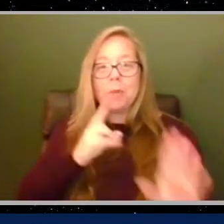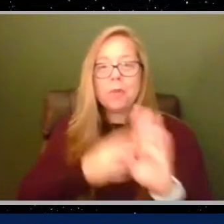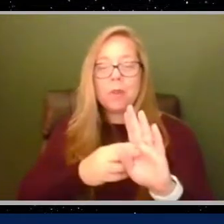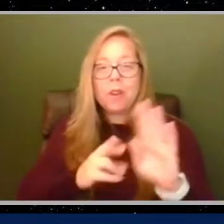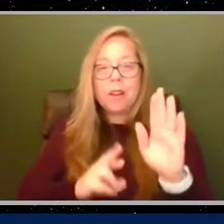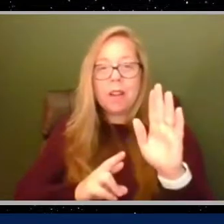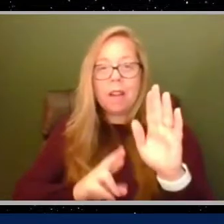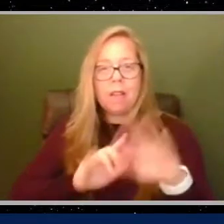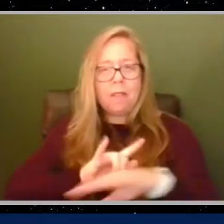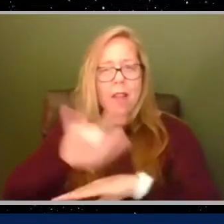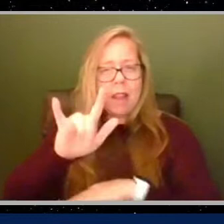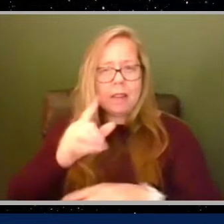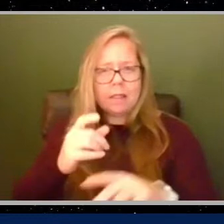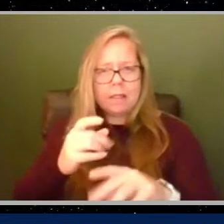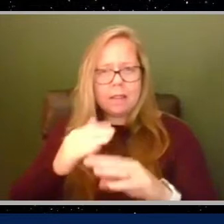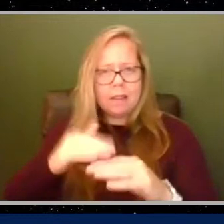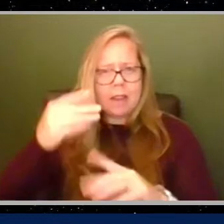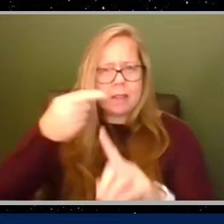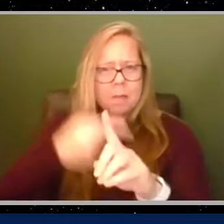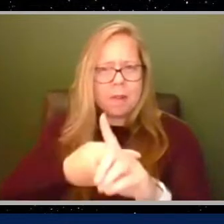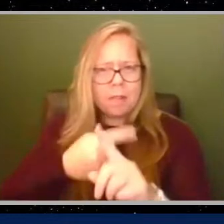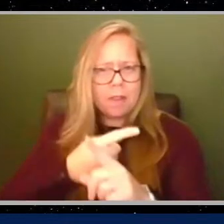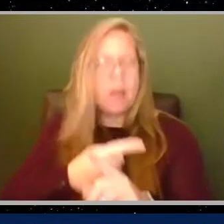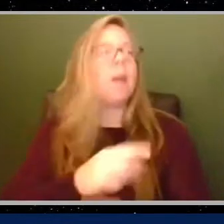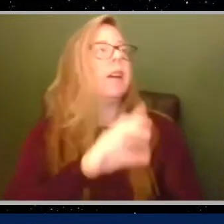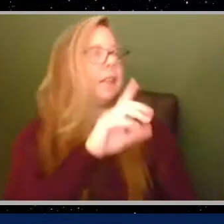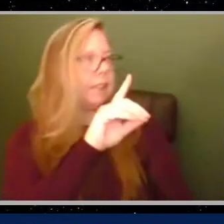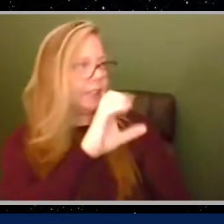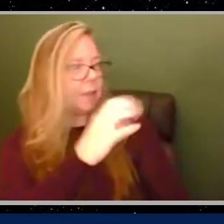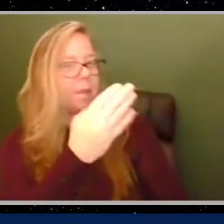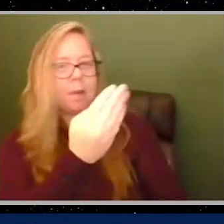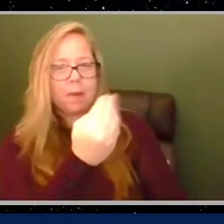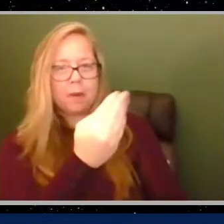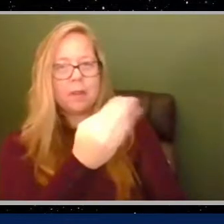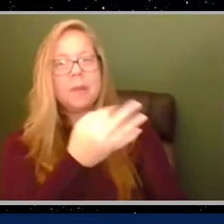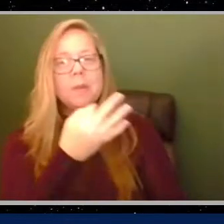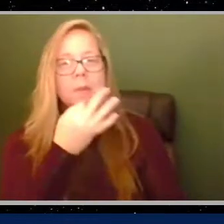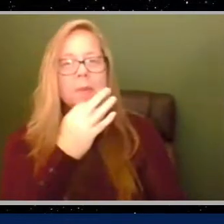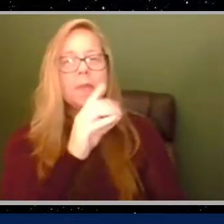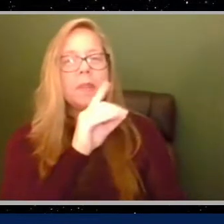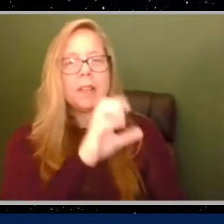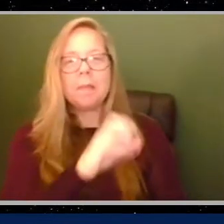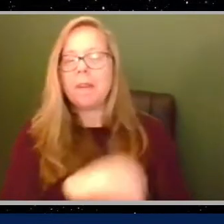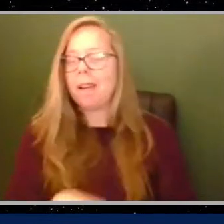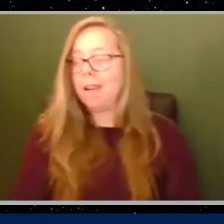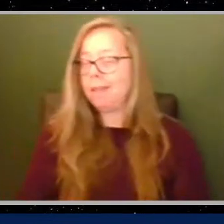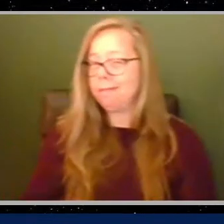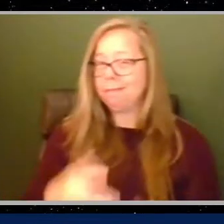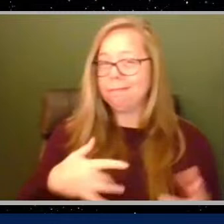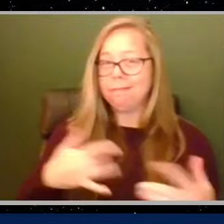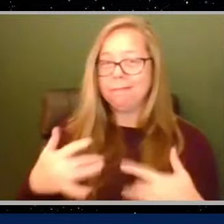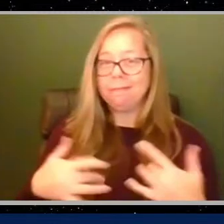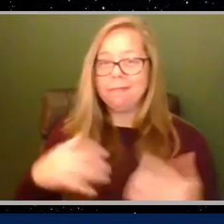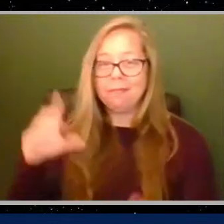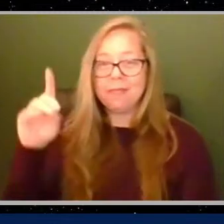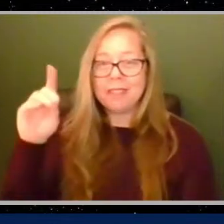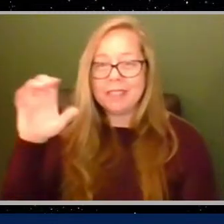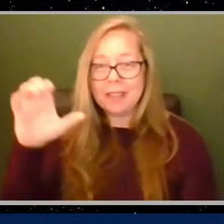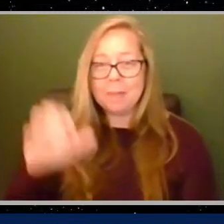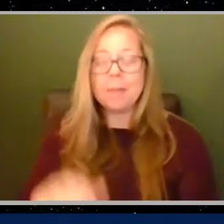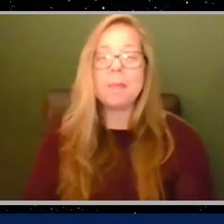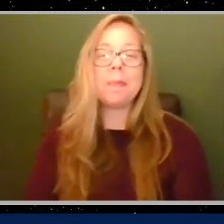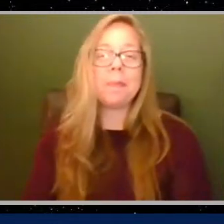Is that correct, Dina? Yeah, actually in December 14th. It's December. Okay, great. Just to start, because